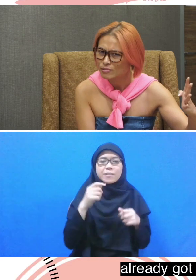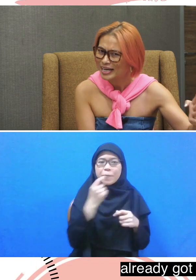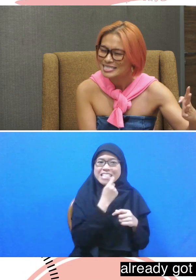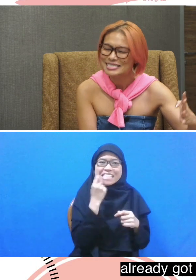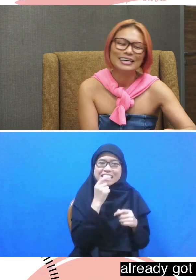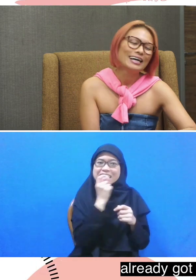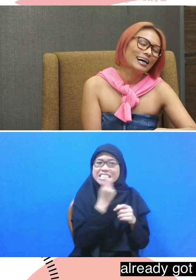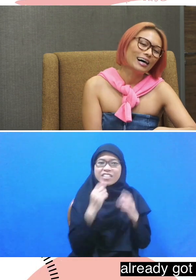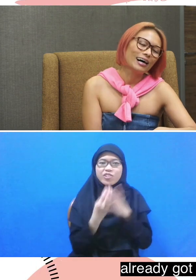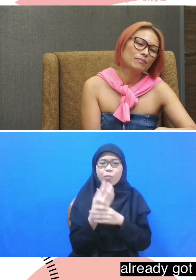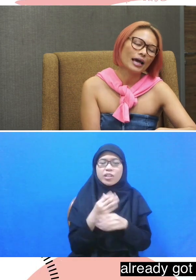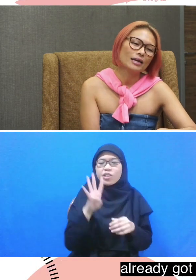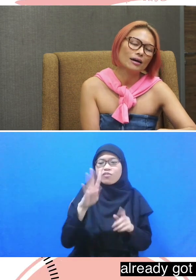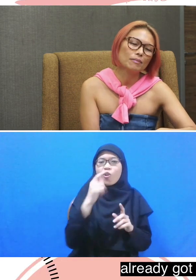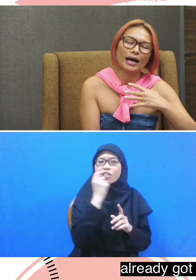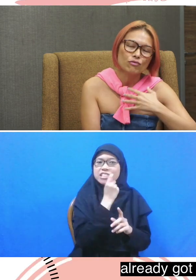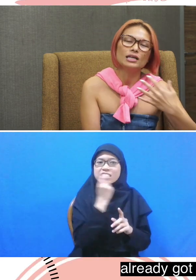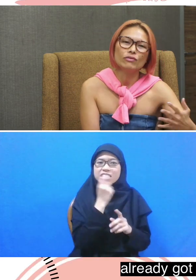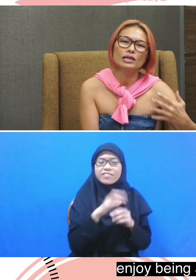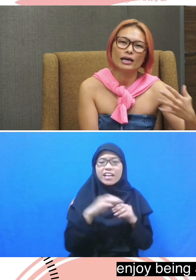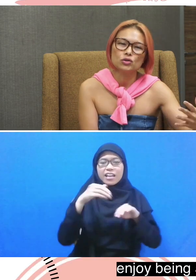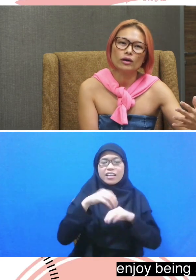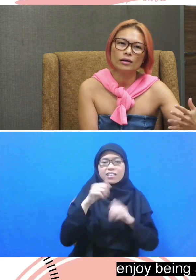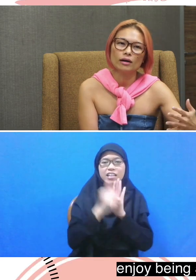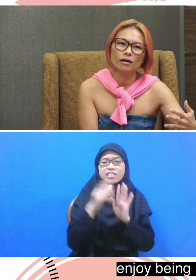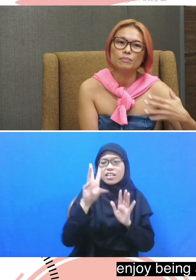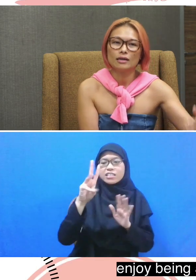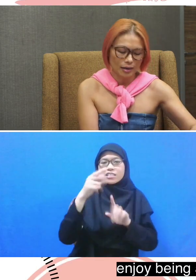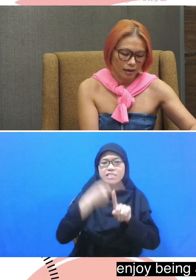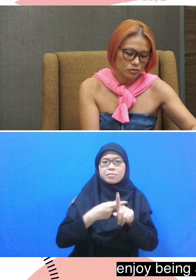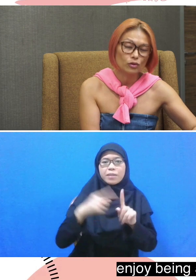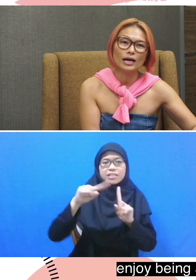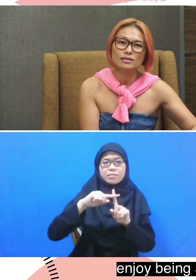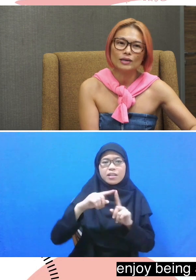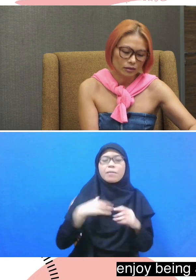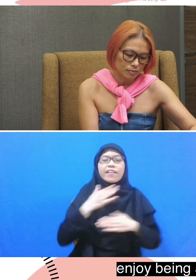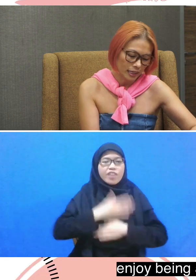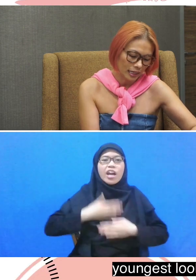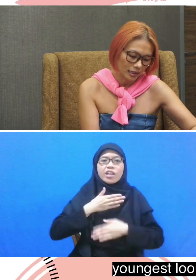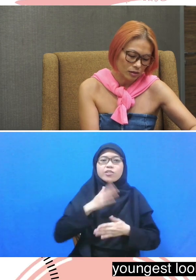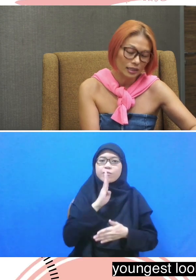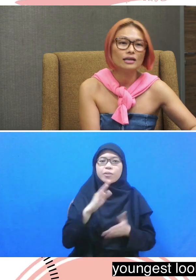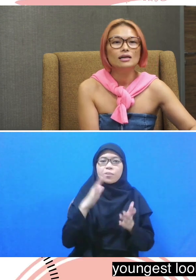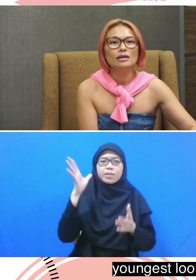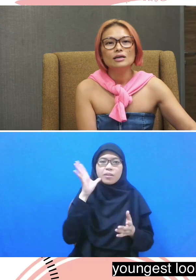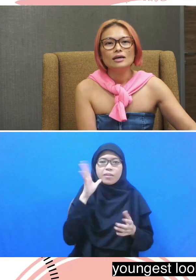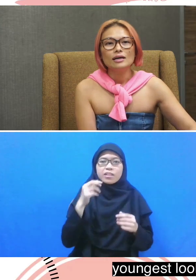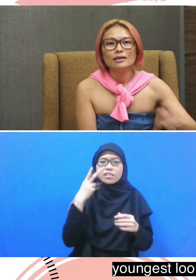6 months plus. But I really, really enjoy being a mom. So you would ask me, how does my youngest look